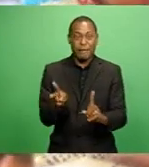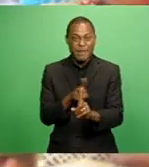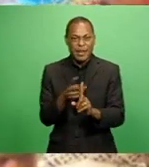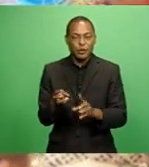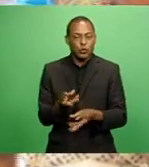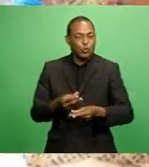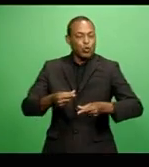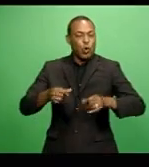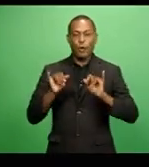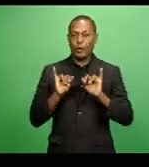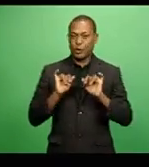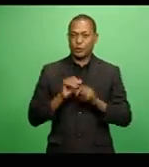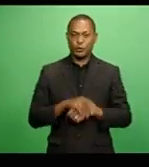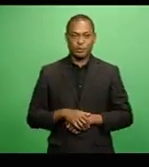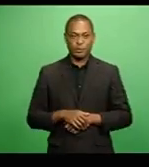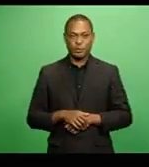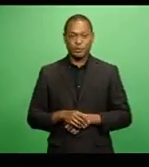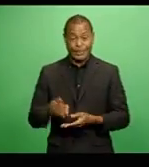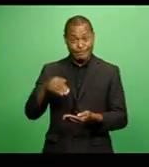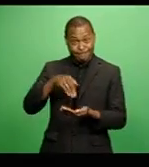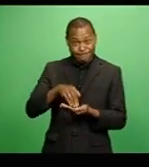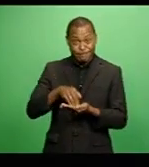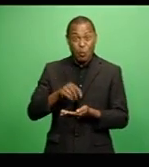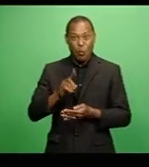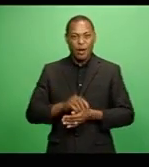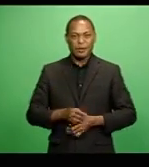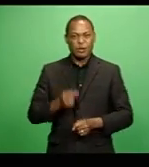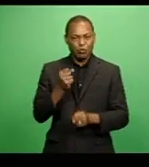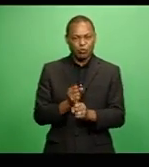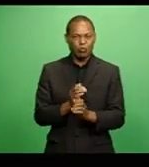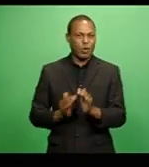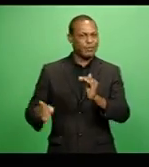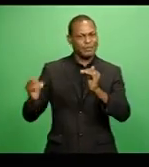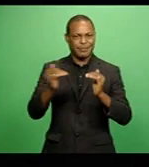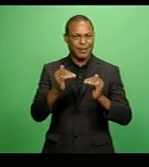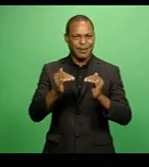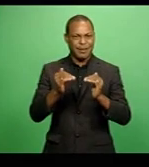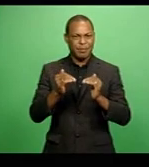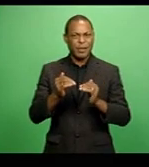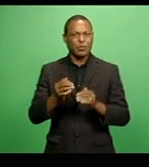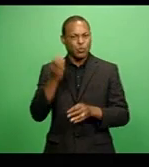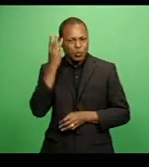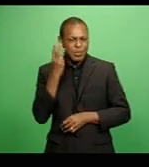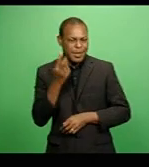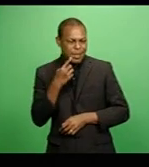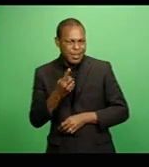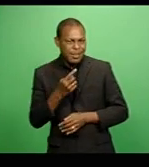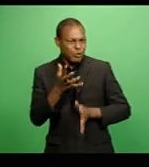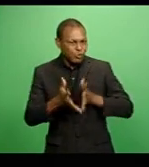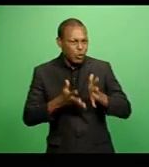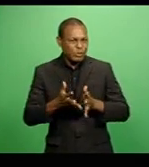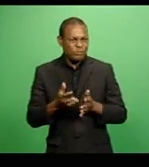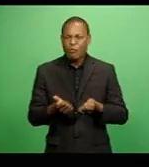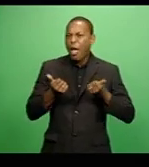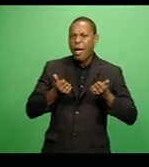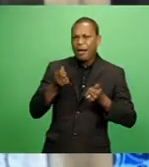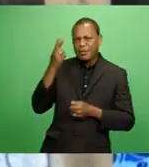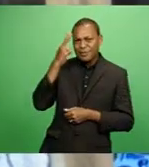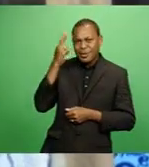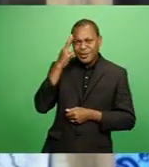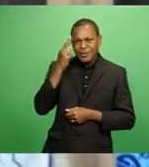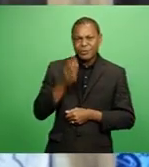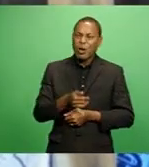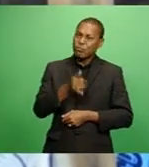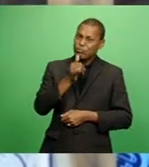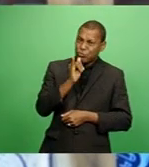issue. The heart of it is gender inequality, but you will find when women tell their stories, it's a lot of reasons that they gave. It can be